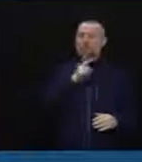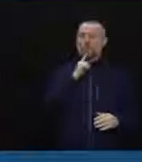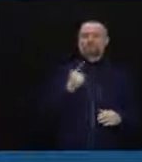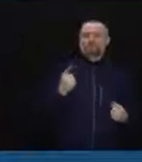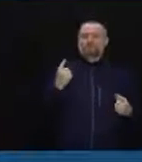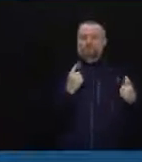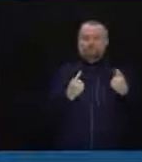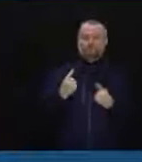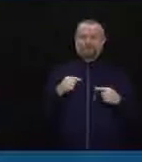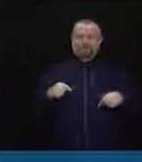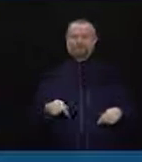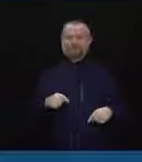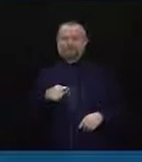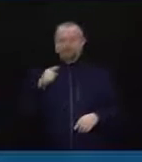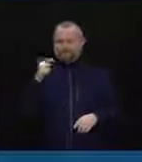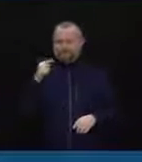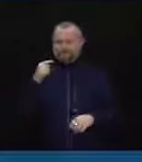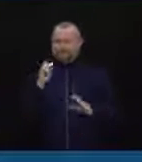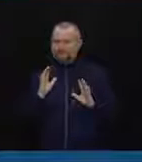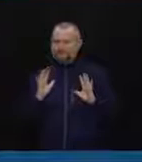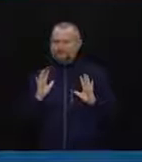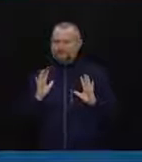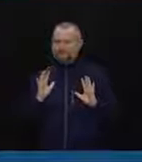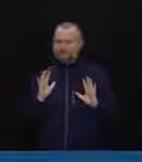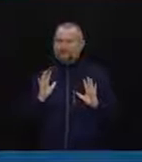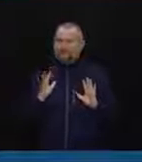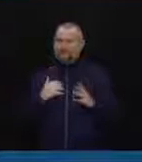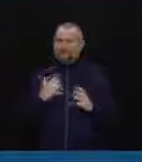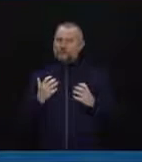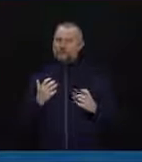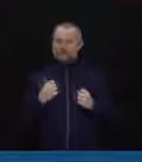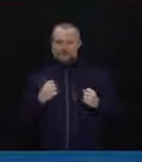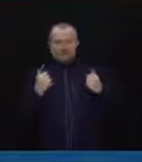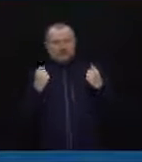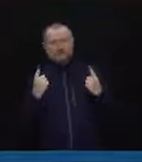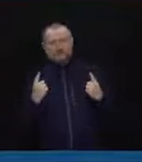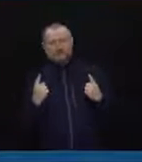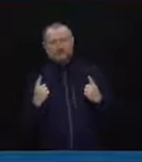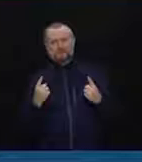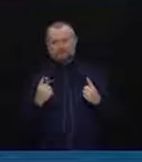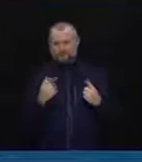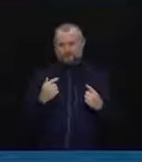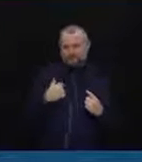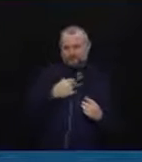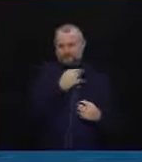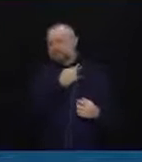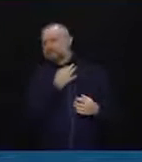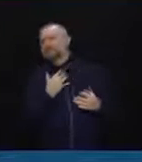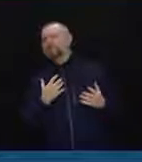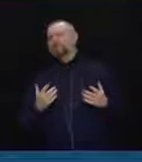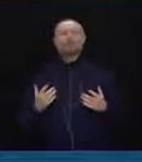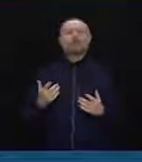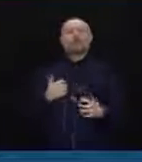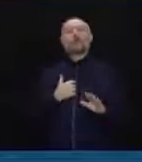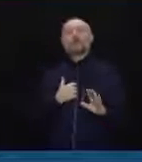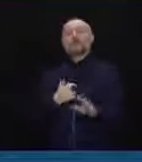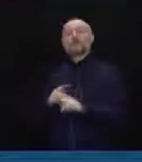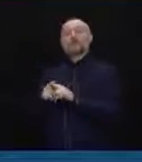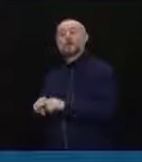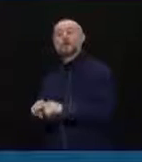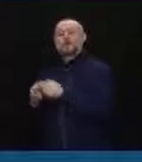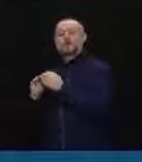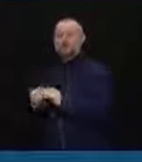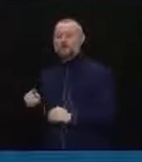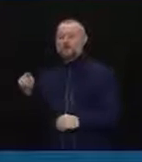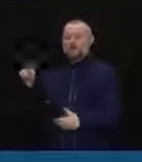in this. We also want to let people know that we're going to continue on the data-driven, metric-driven approach that has been so